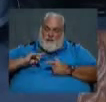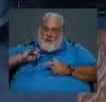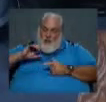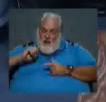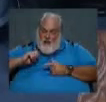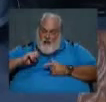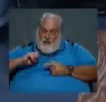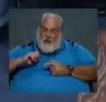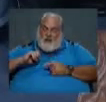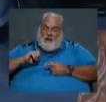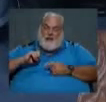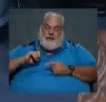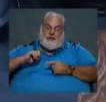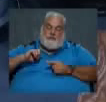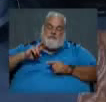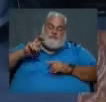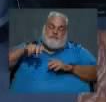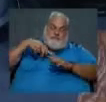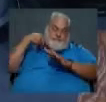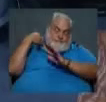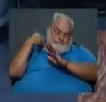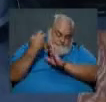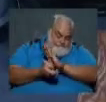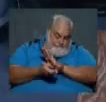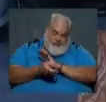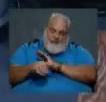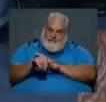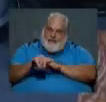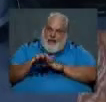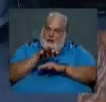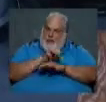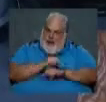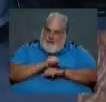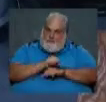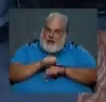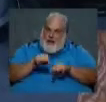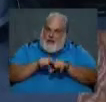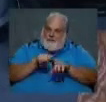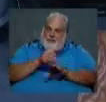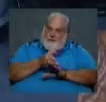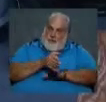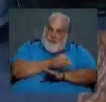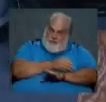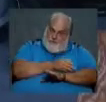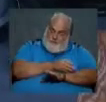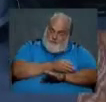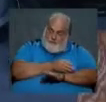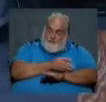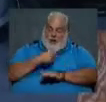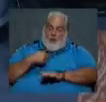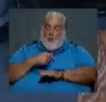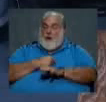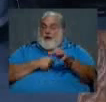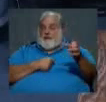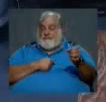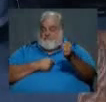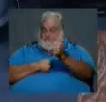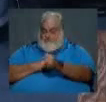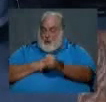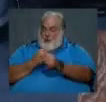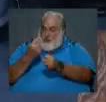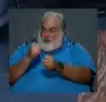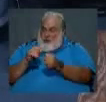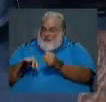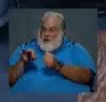and they get back into the same habits that they had before. We try to provide them with a job immediately where they can start